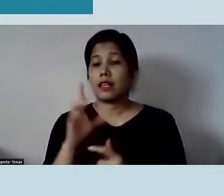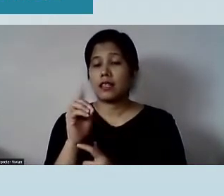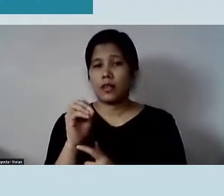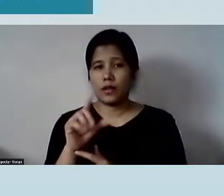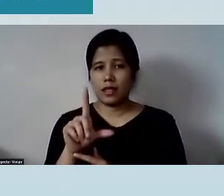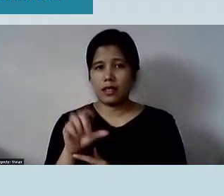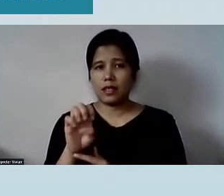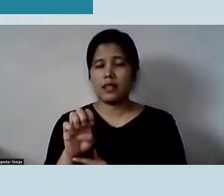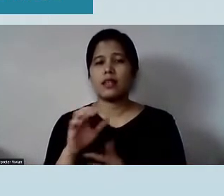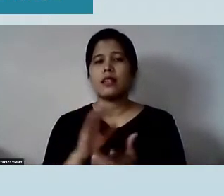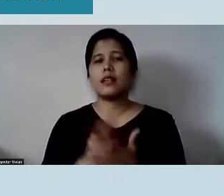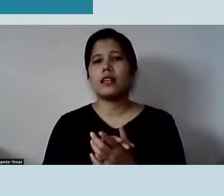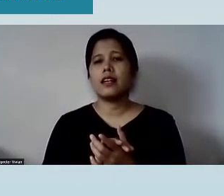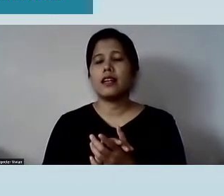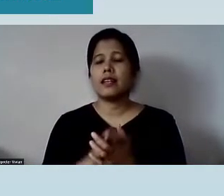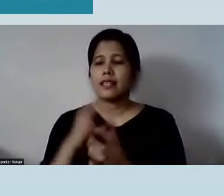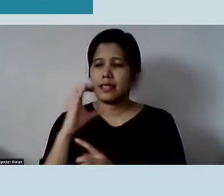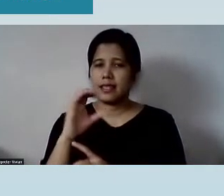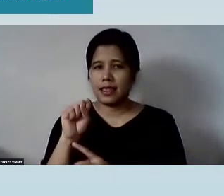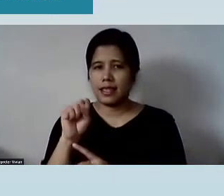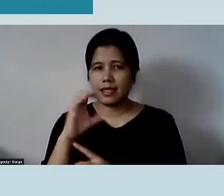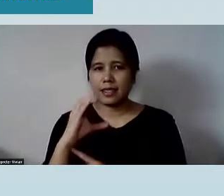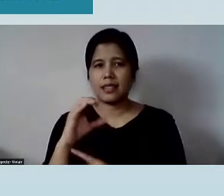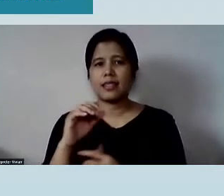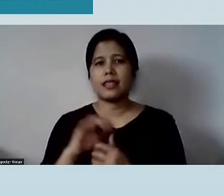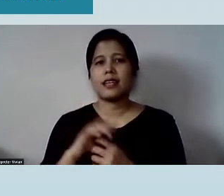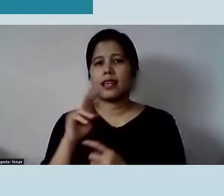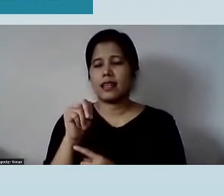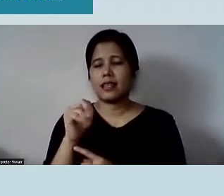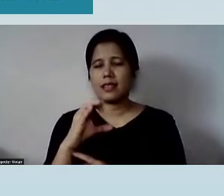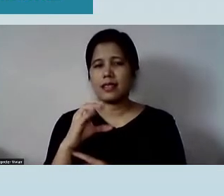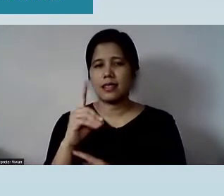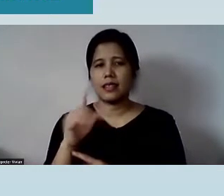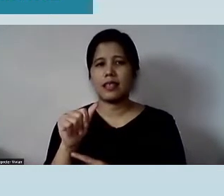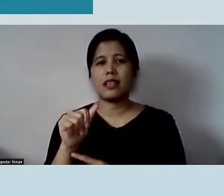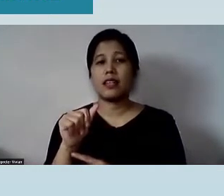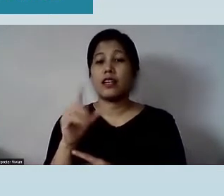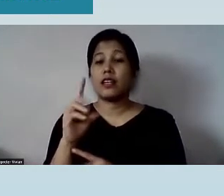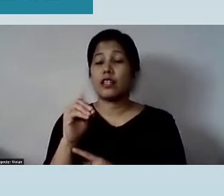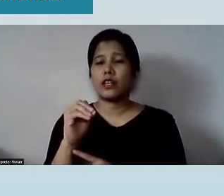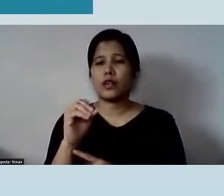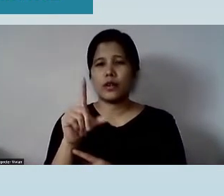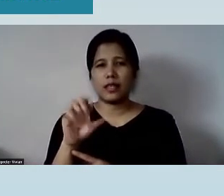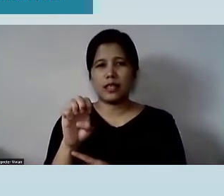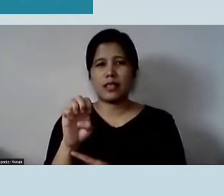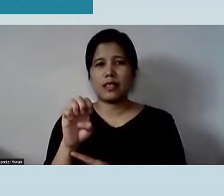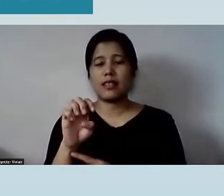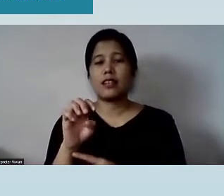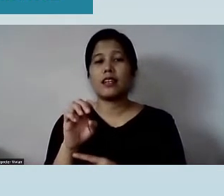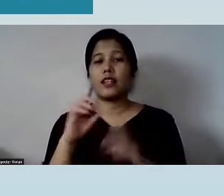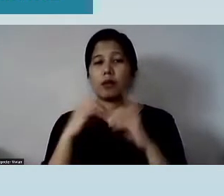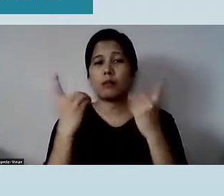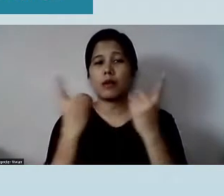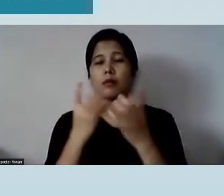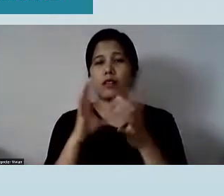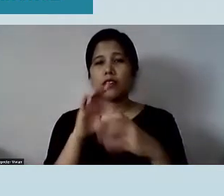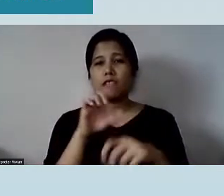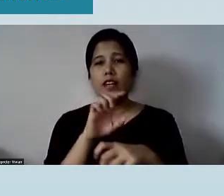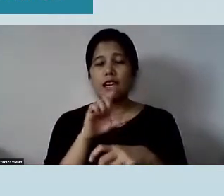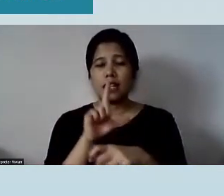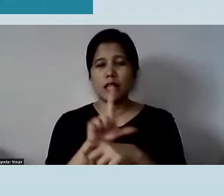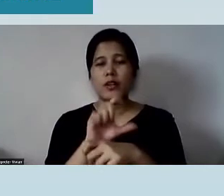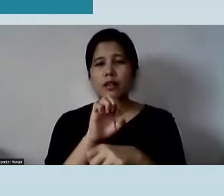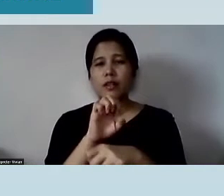of the private companies. Kasi po ang Department of Labor, nag-i-issue po sila ng certificate as to